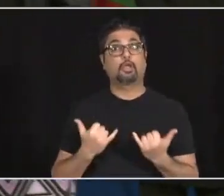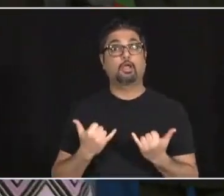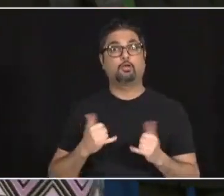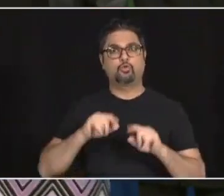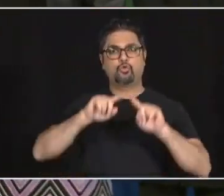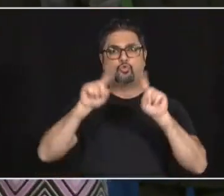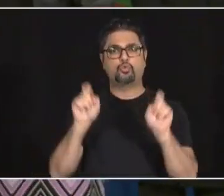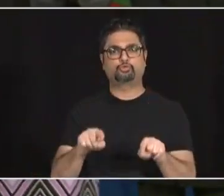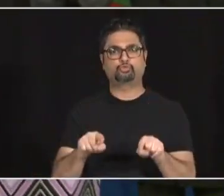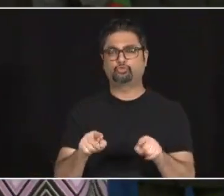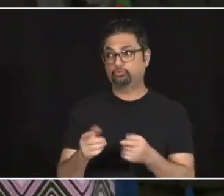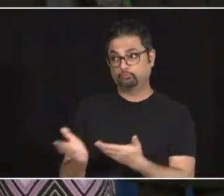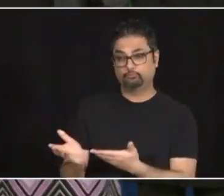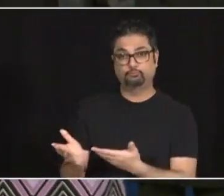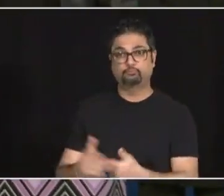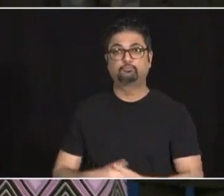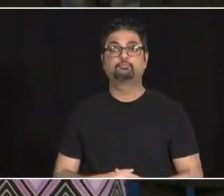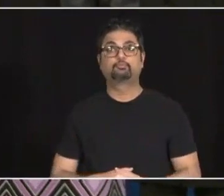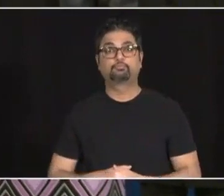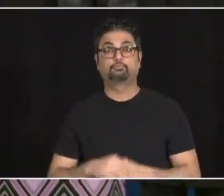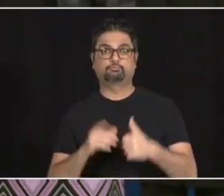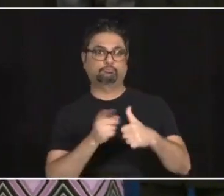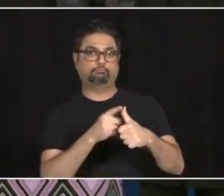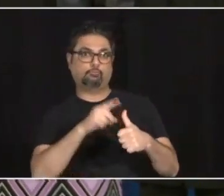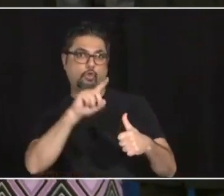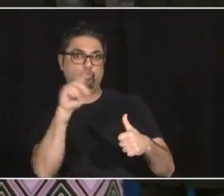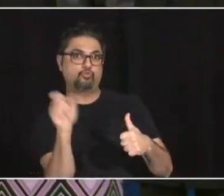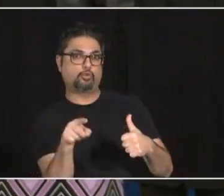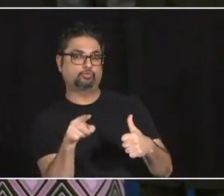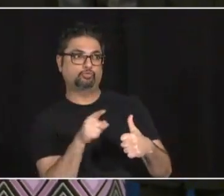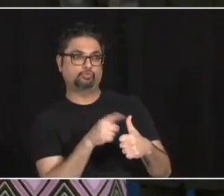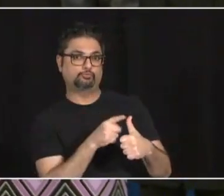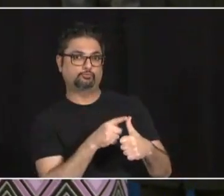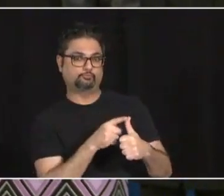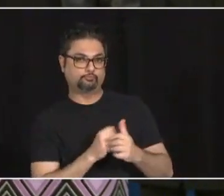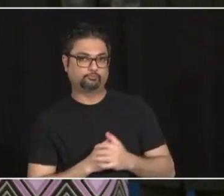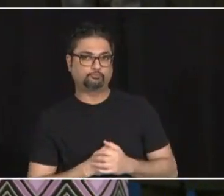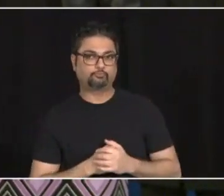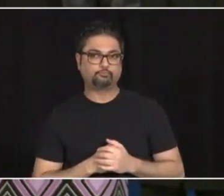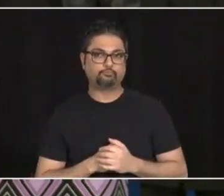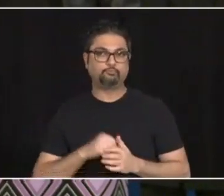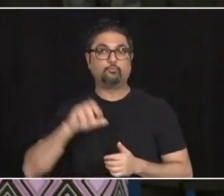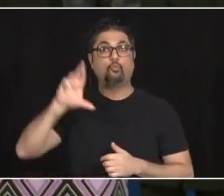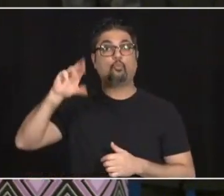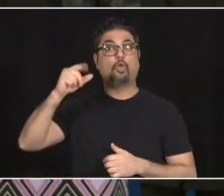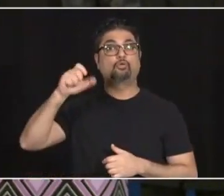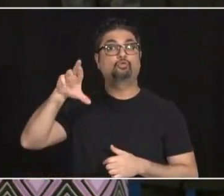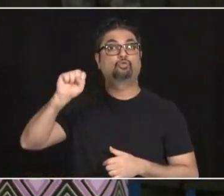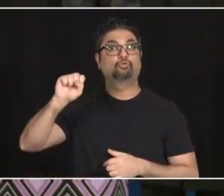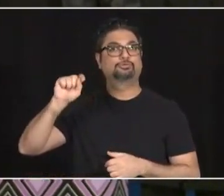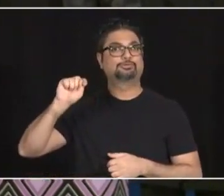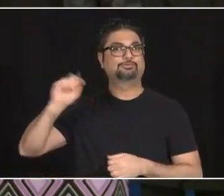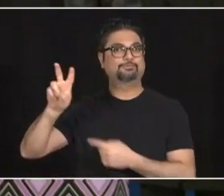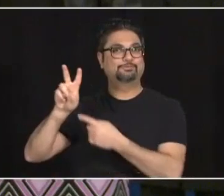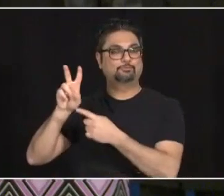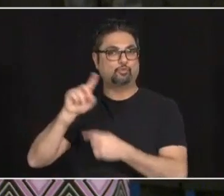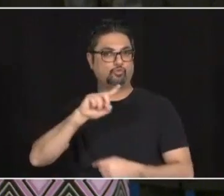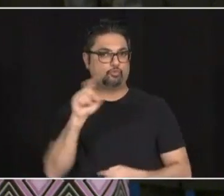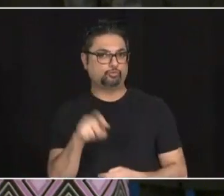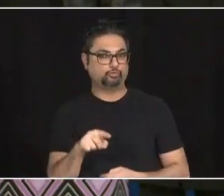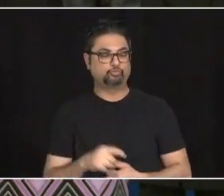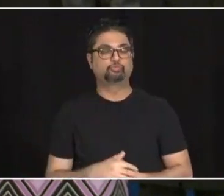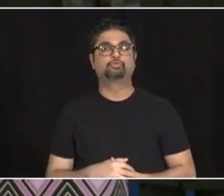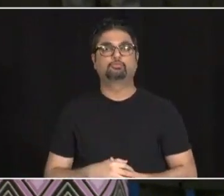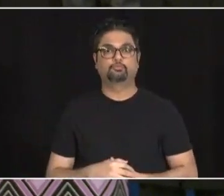First question. First question comes from Douglas Boyd from Rogers TV. Please go ahead. Good